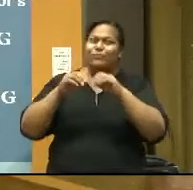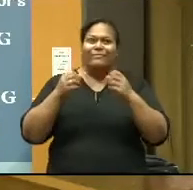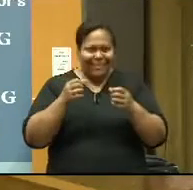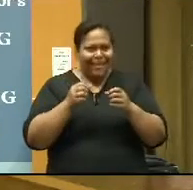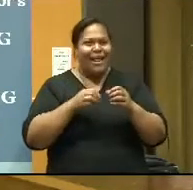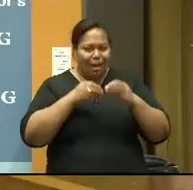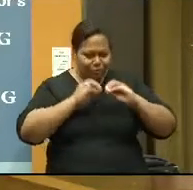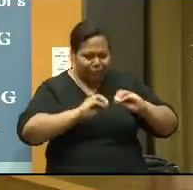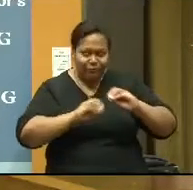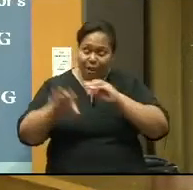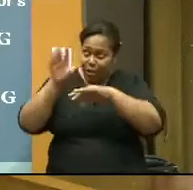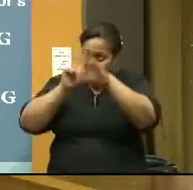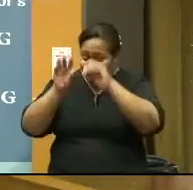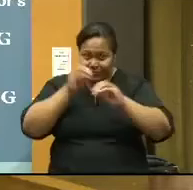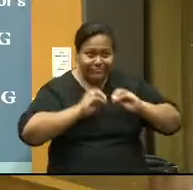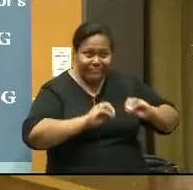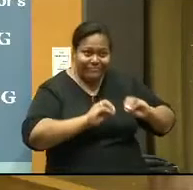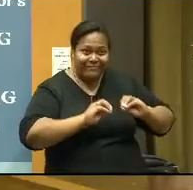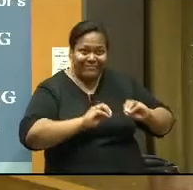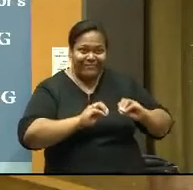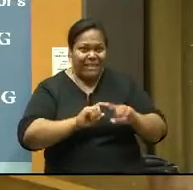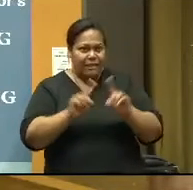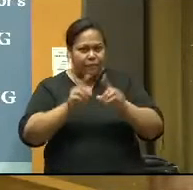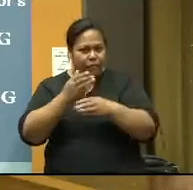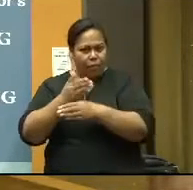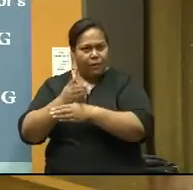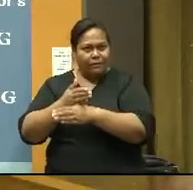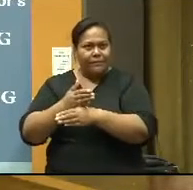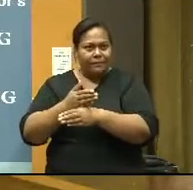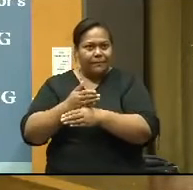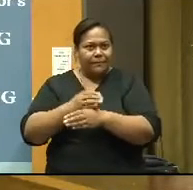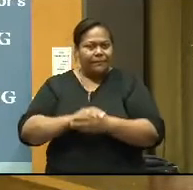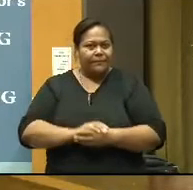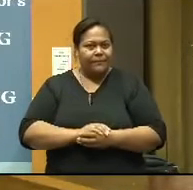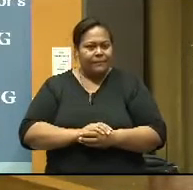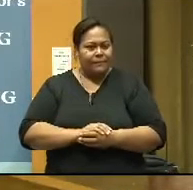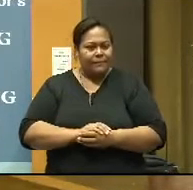pockets of really very good work that was going on.